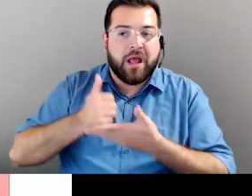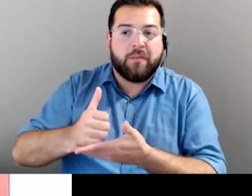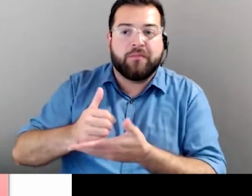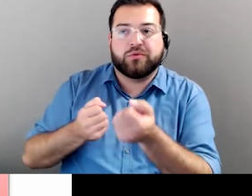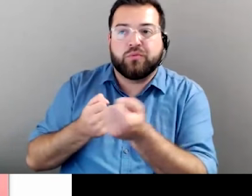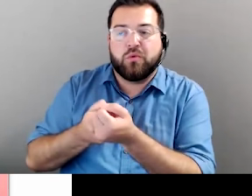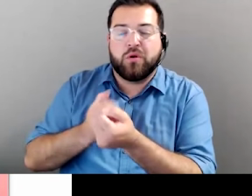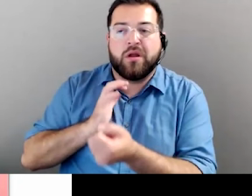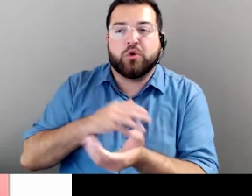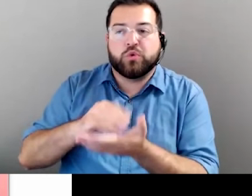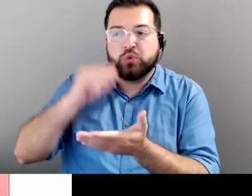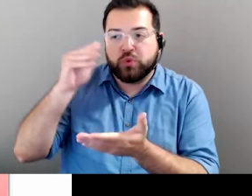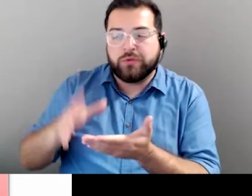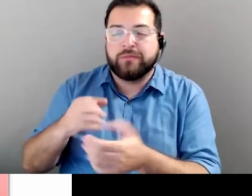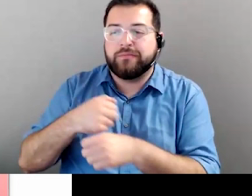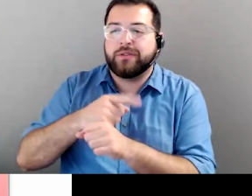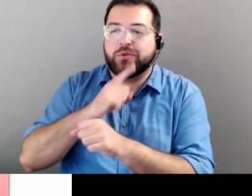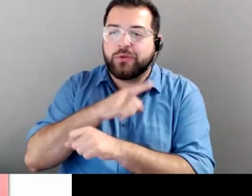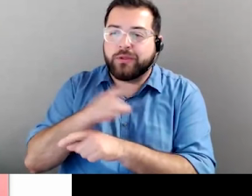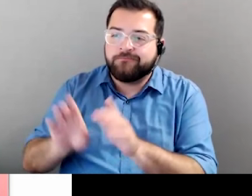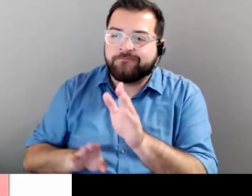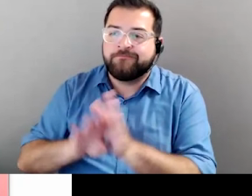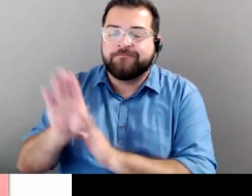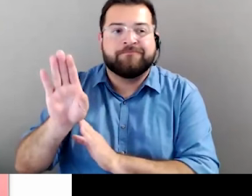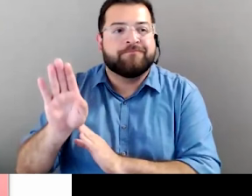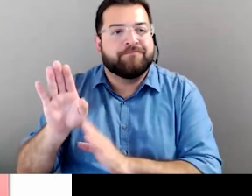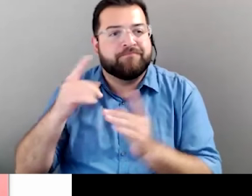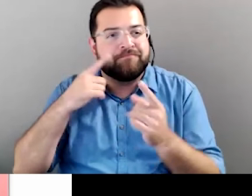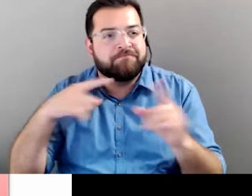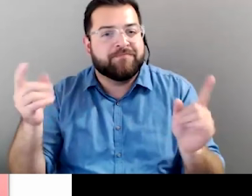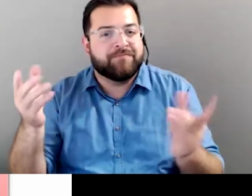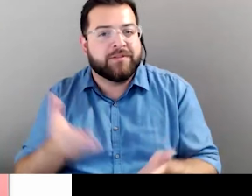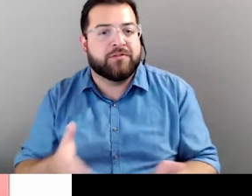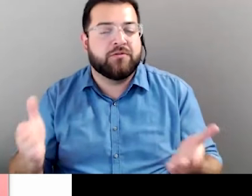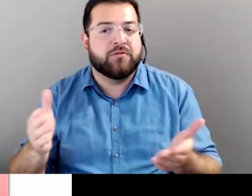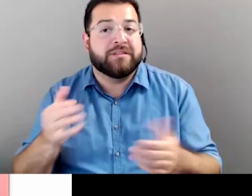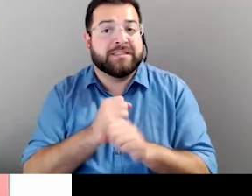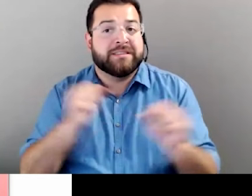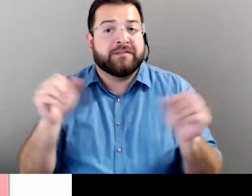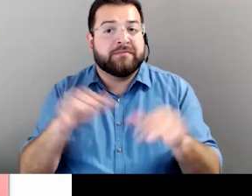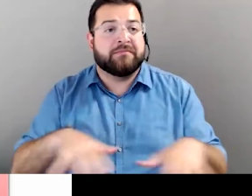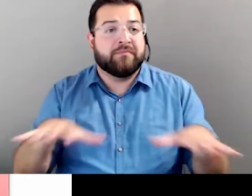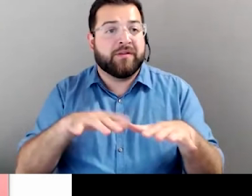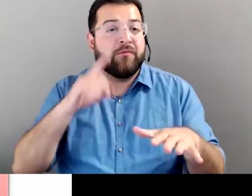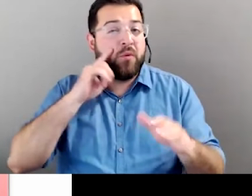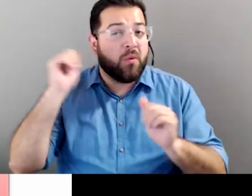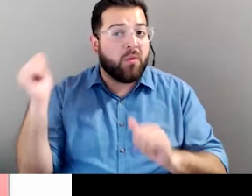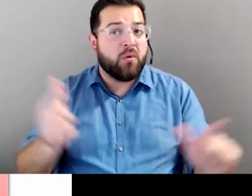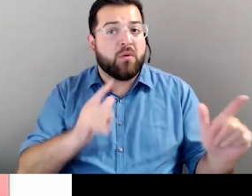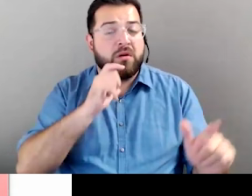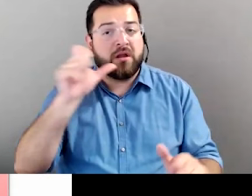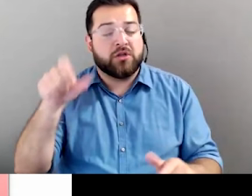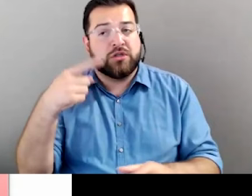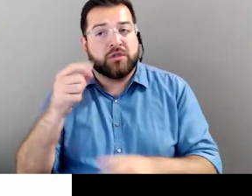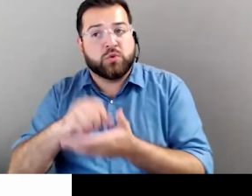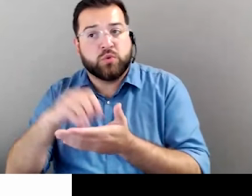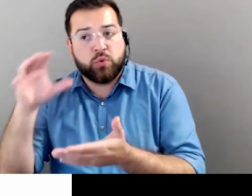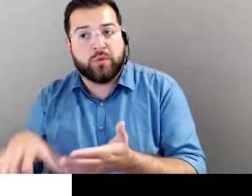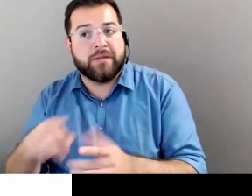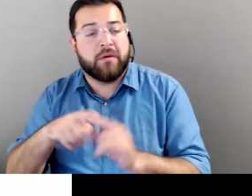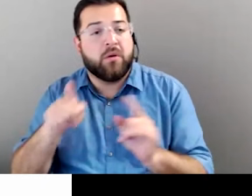here. And we want, to create a safe space for everyone, not just our students, but of our employees as well too. Question.